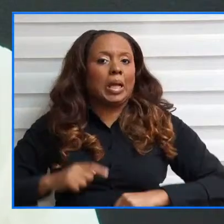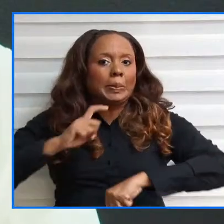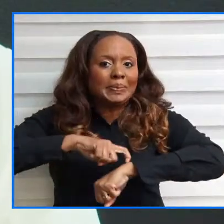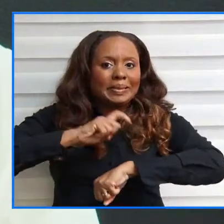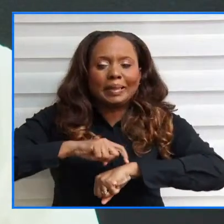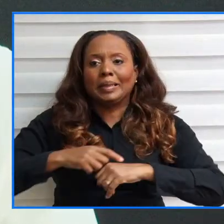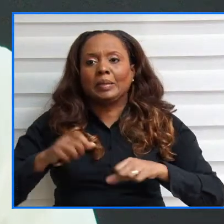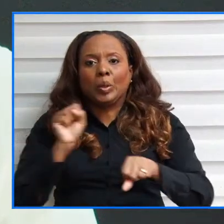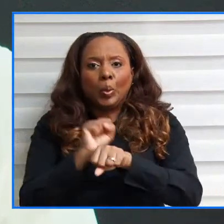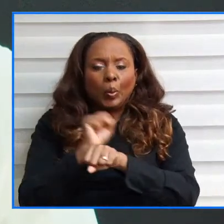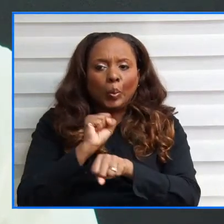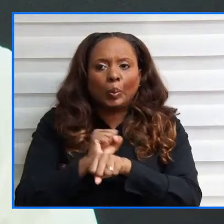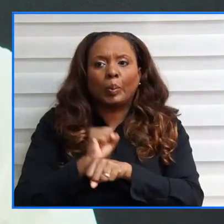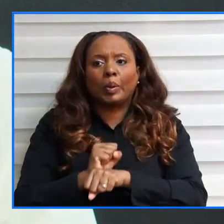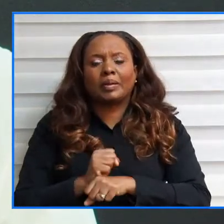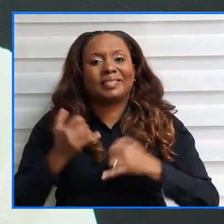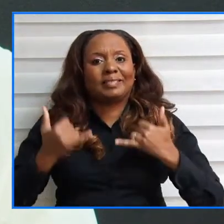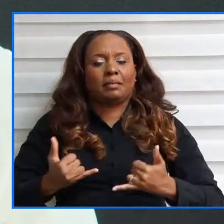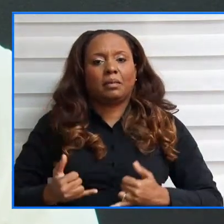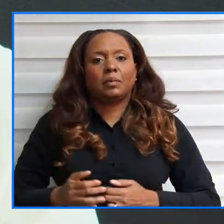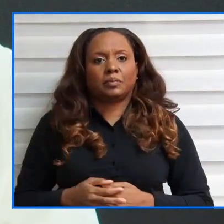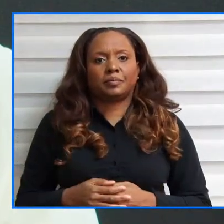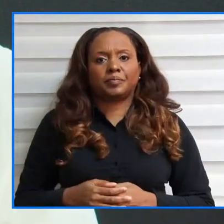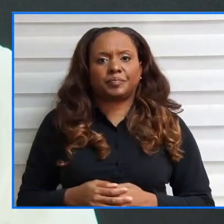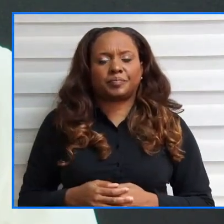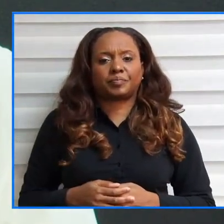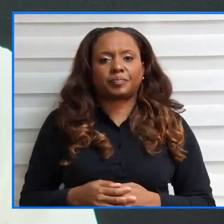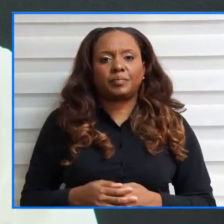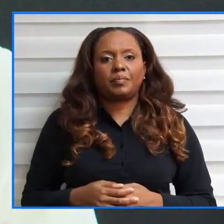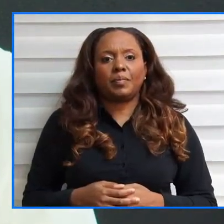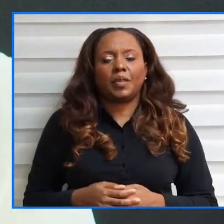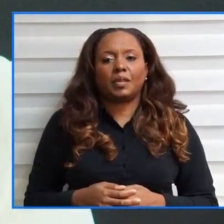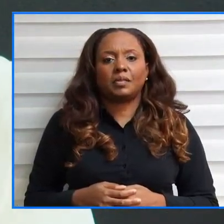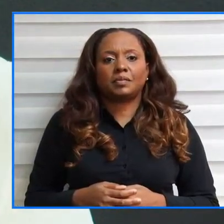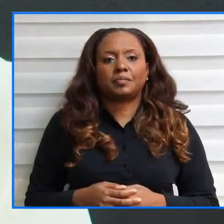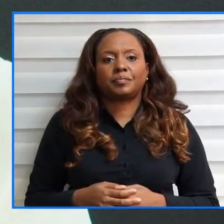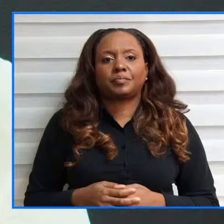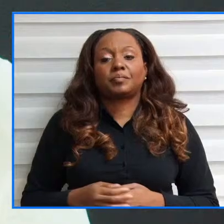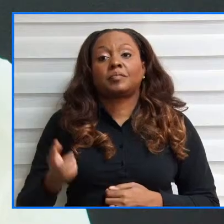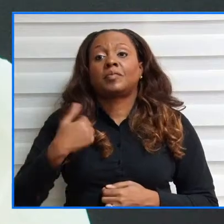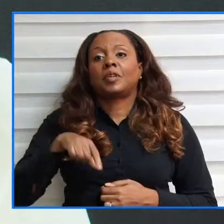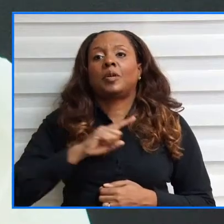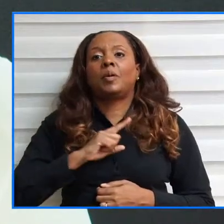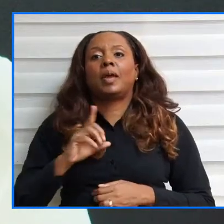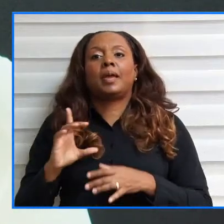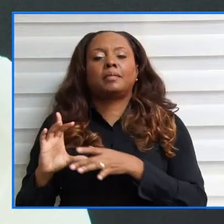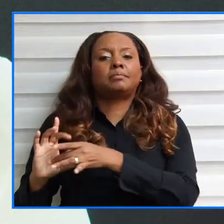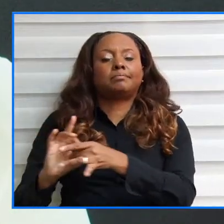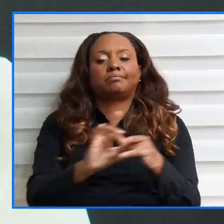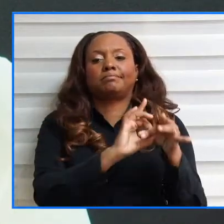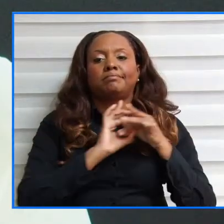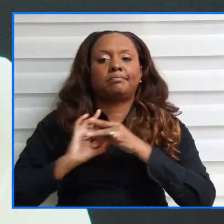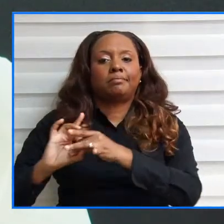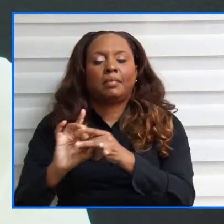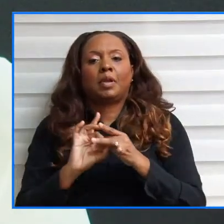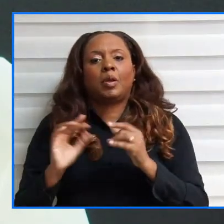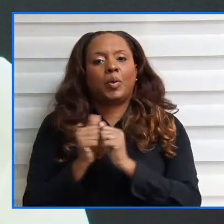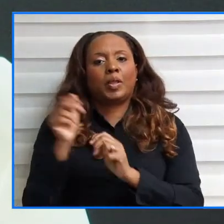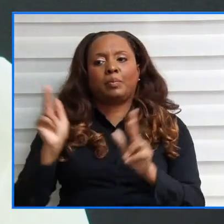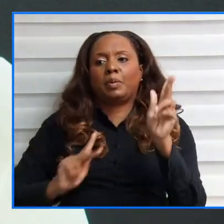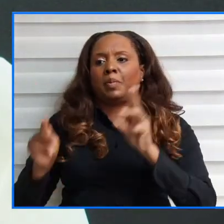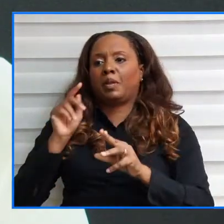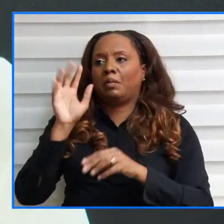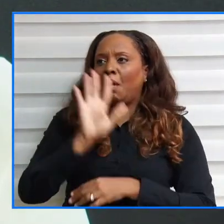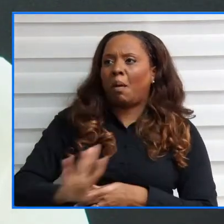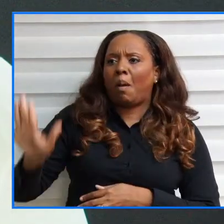now. To that extent, we have found solidarity globally in being able to carry the